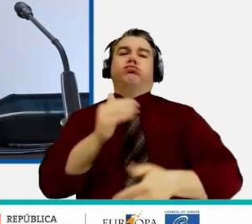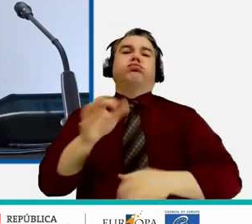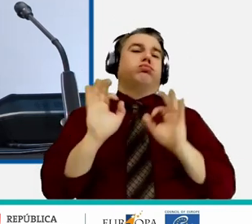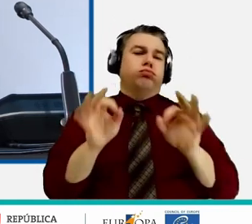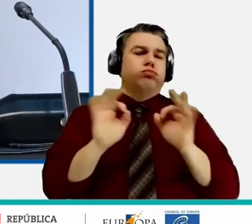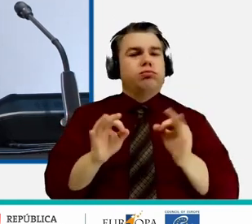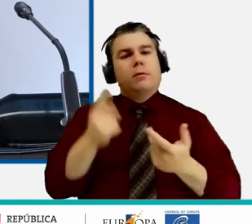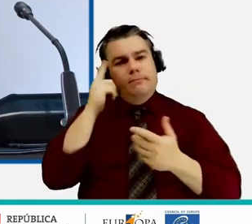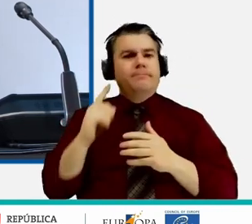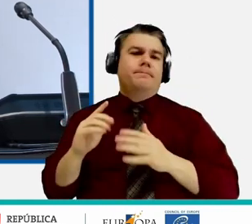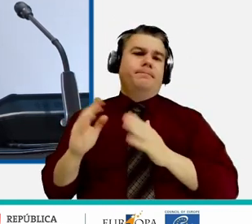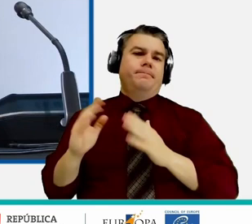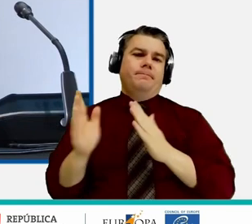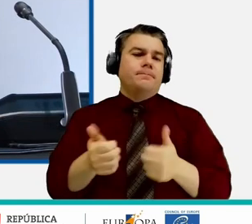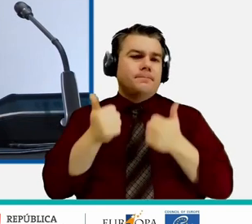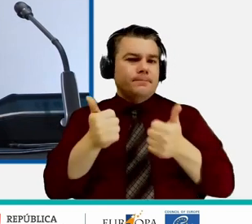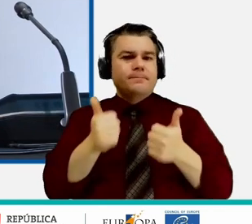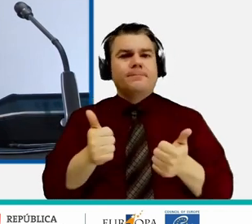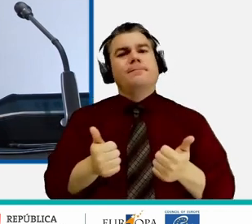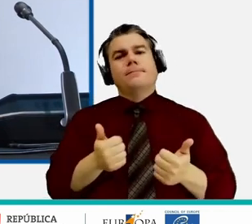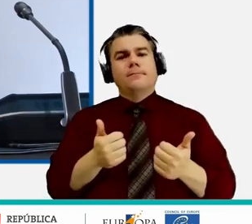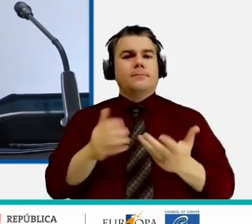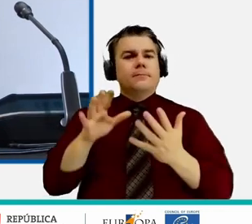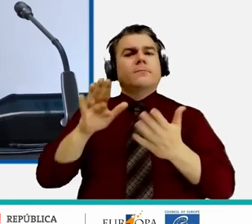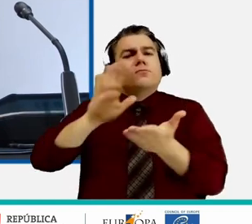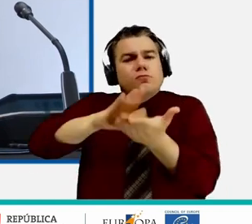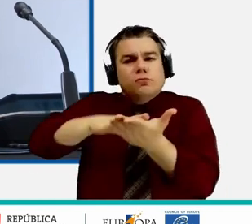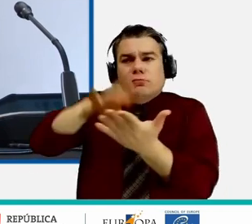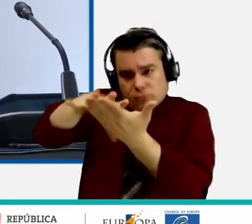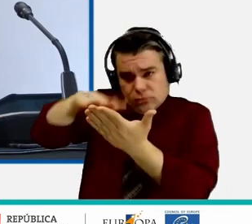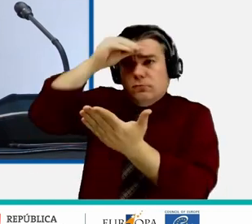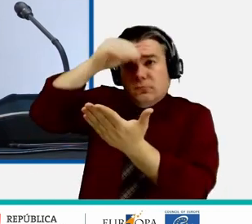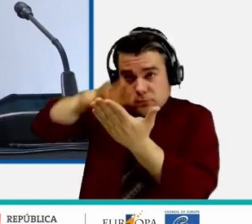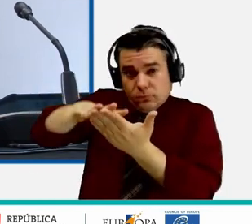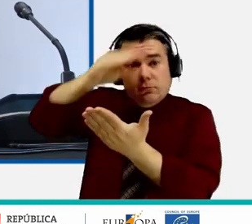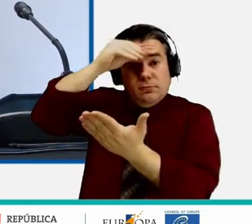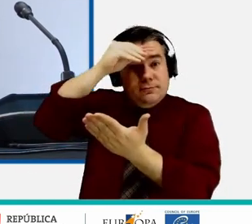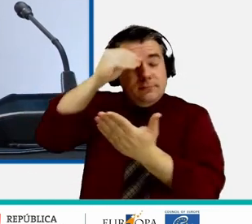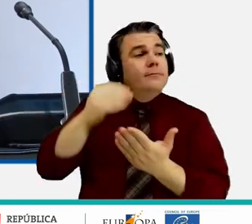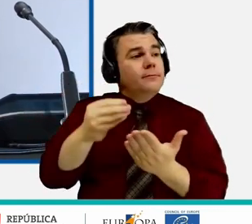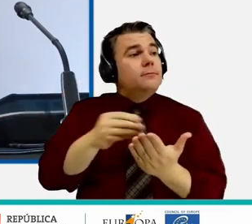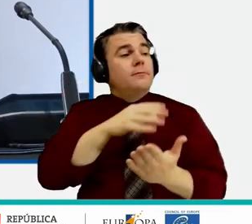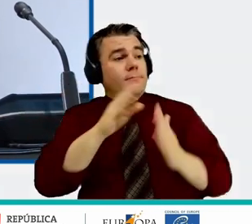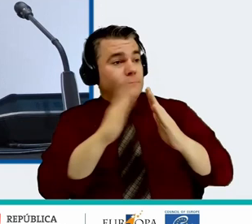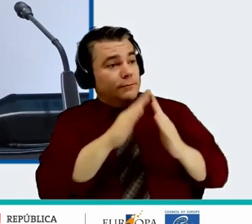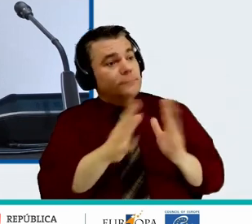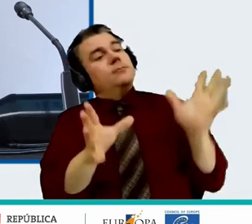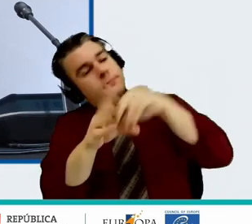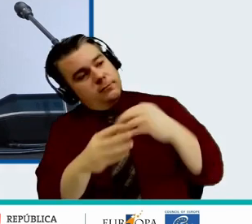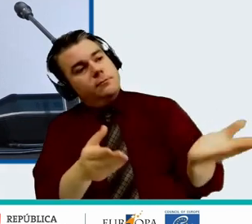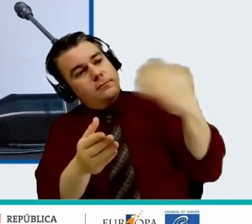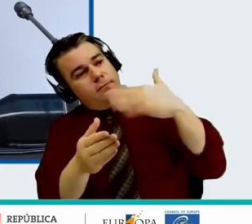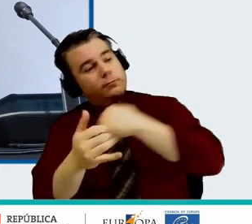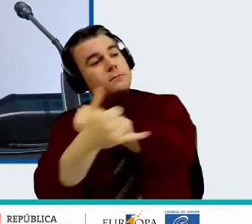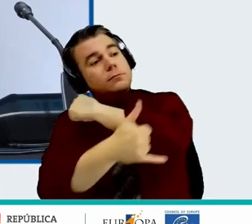cities, promoted thematic workshops, and guaranteed the involvement of the cities in the definition of national strategy for